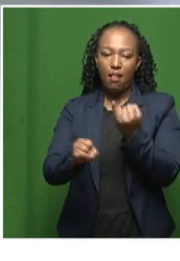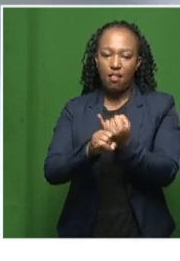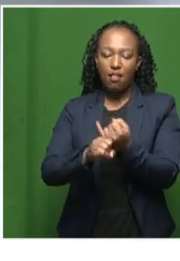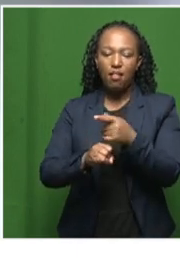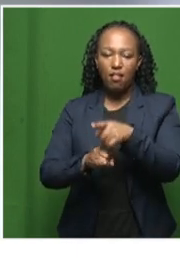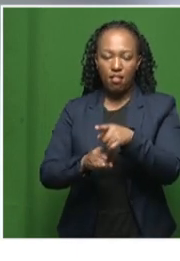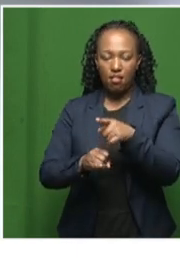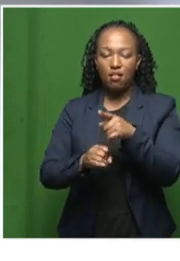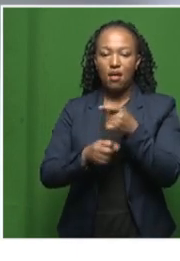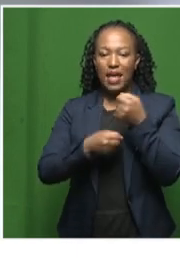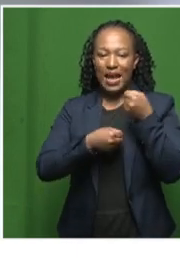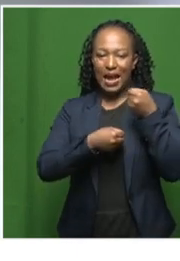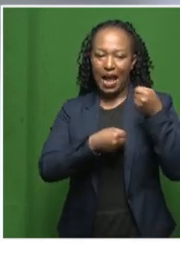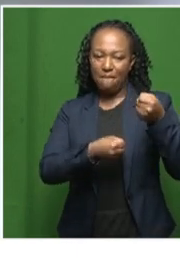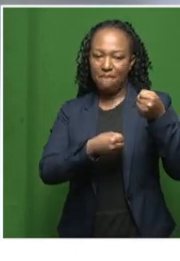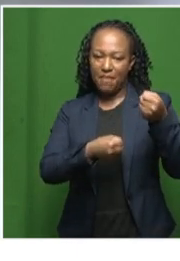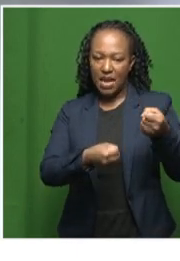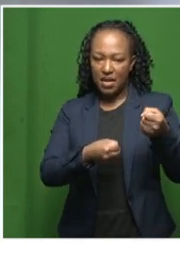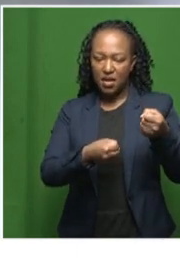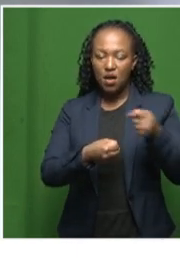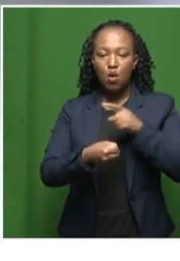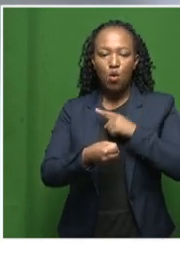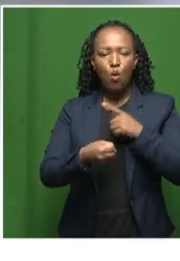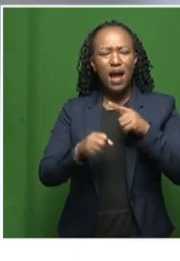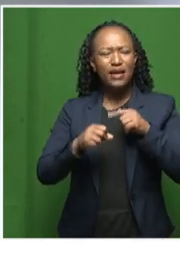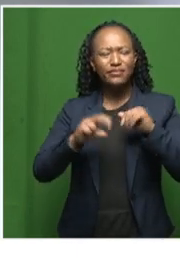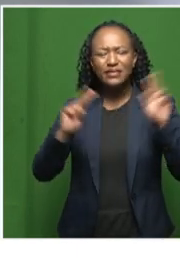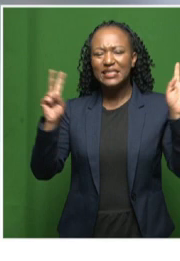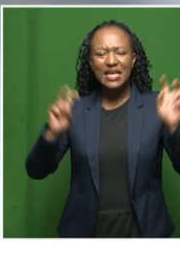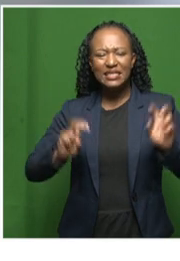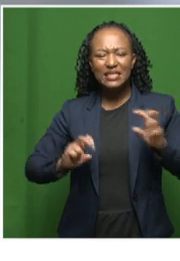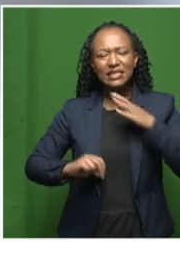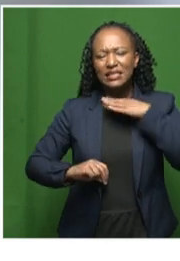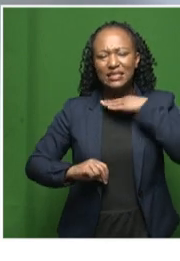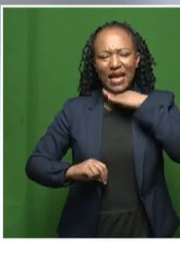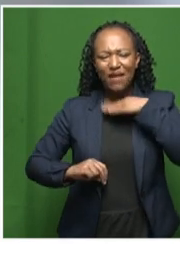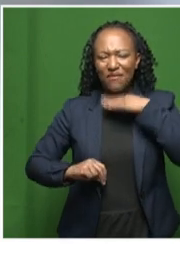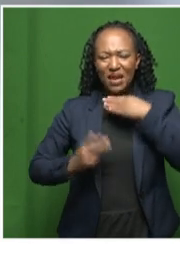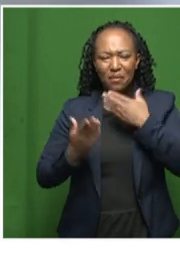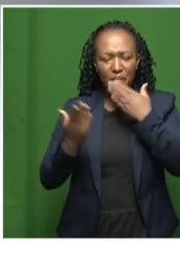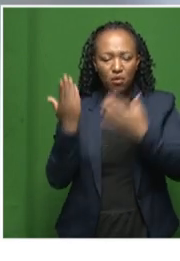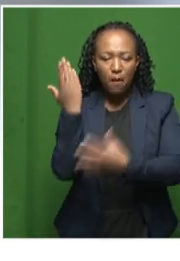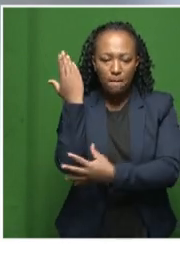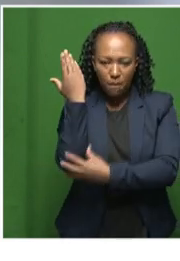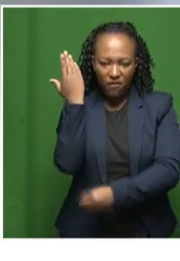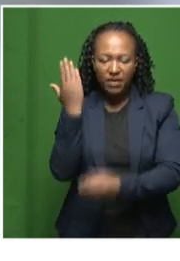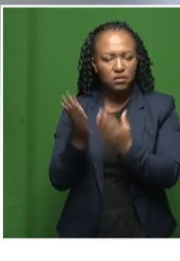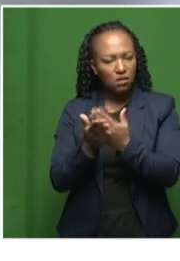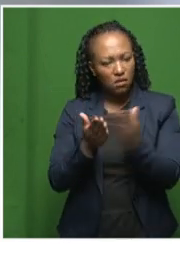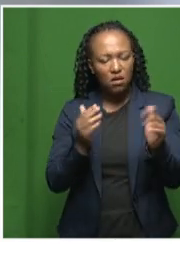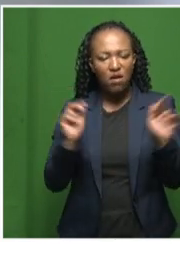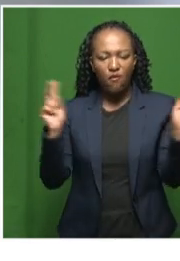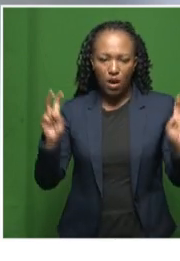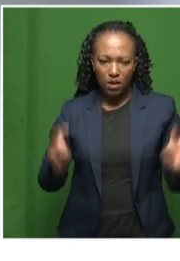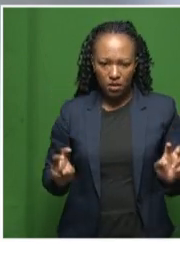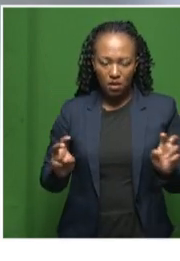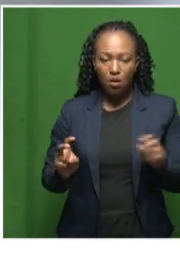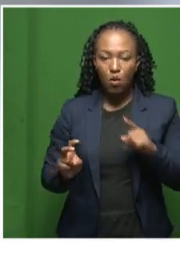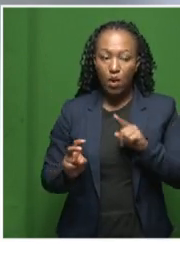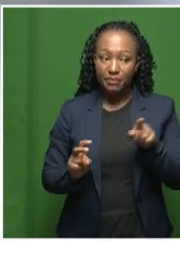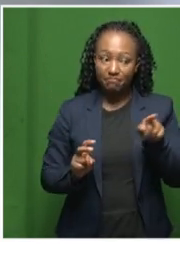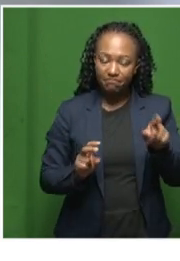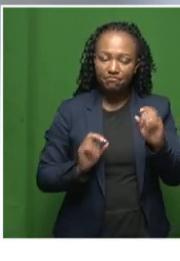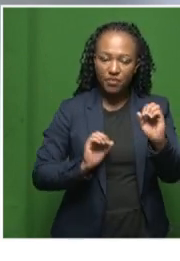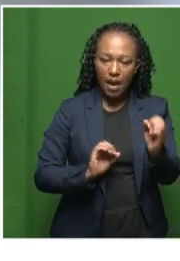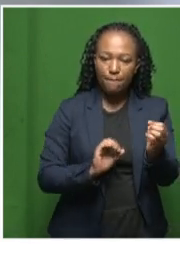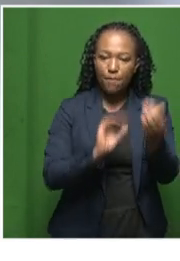on accelerating the end of energy poverty. And one of the campaigns is this integrated energy approach, and that